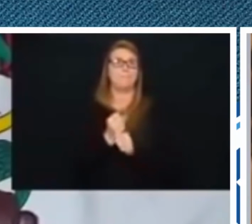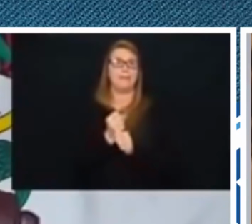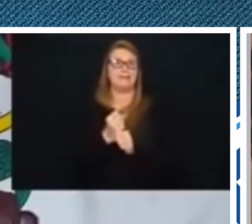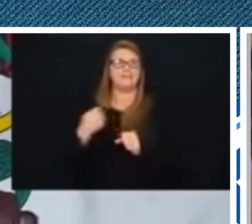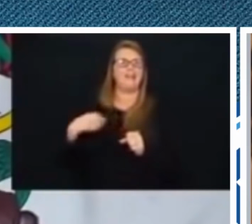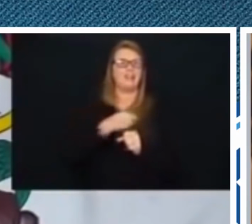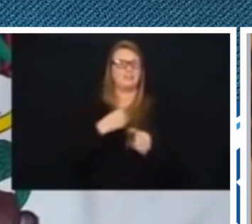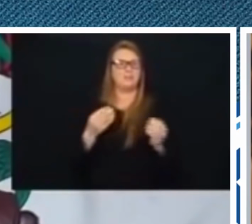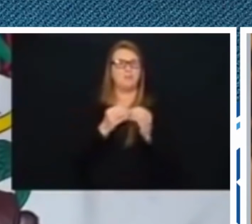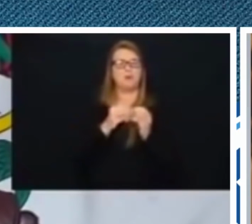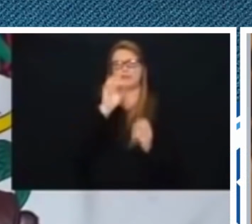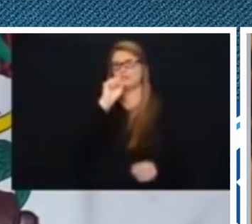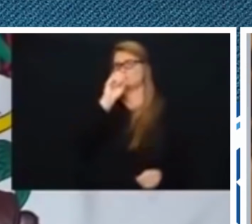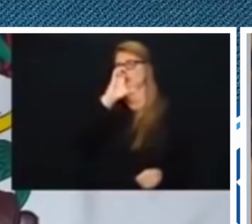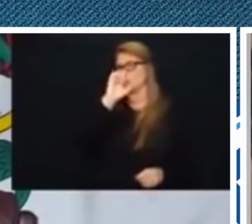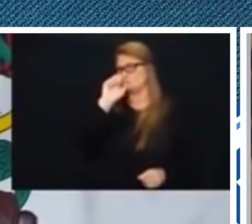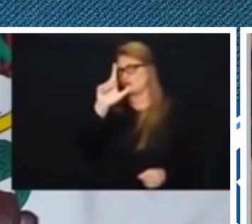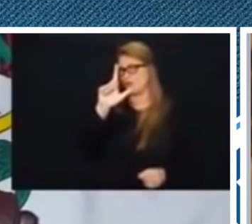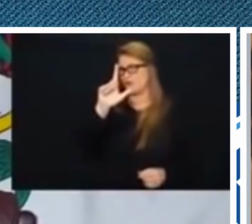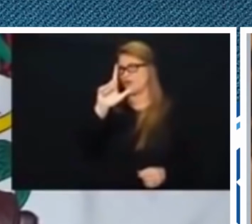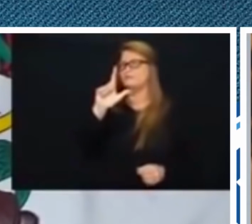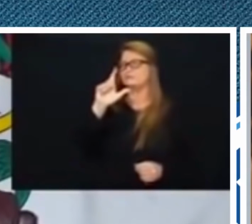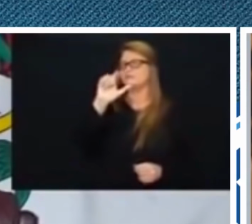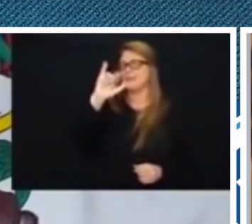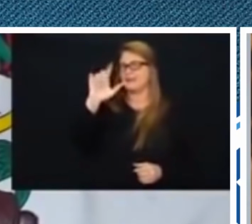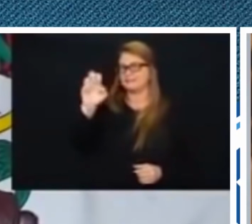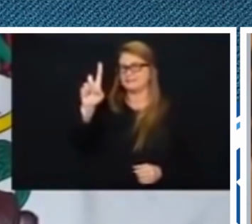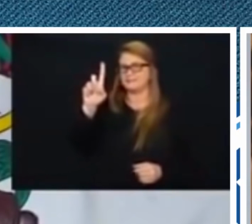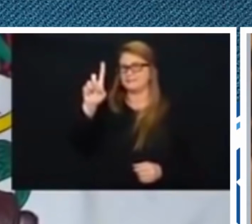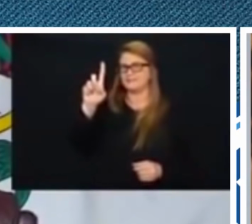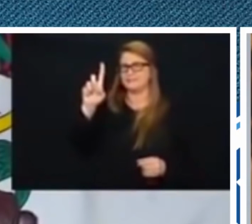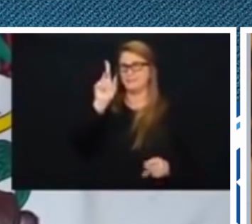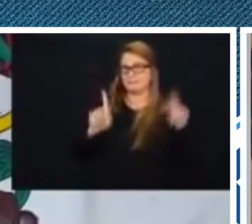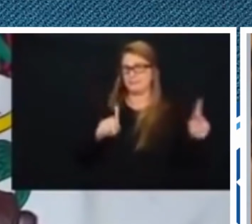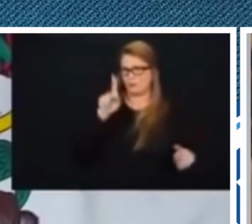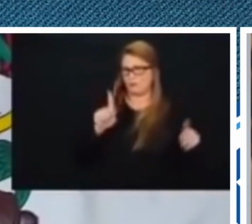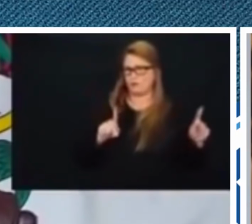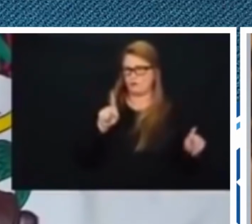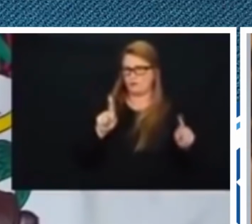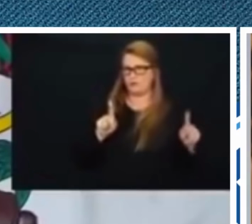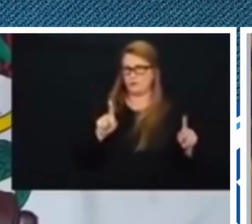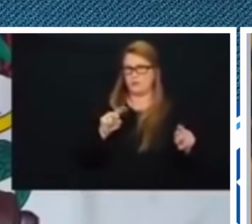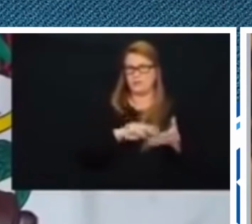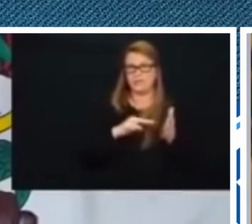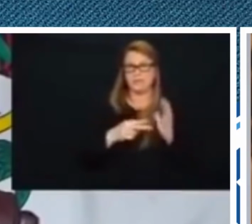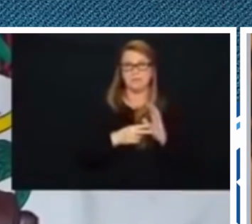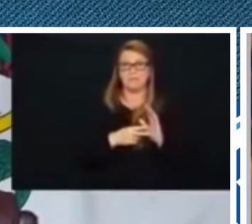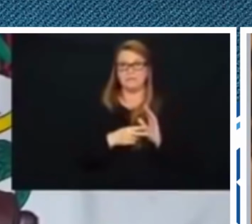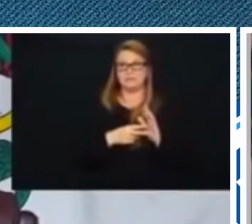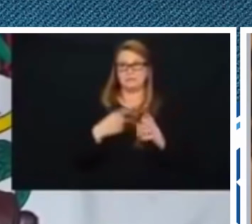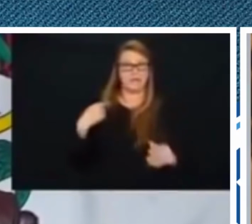society. You know, with all of that, really and truly, it just flies right in the face of West